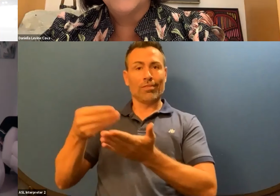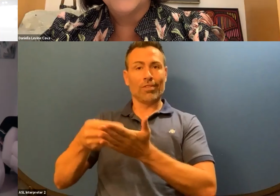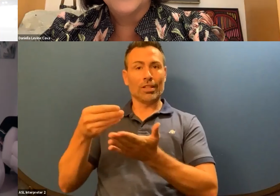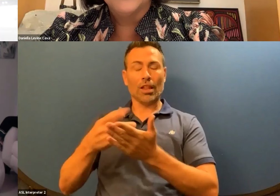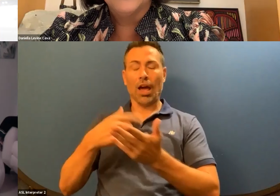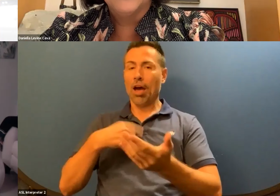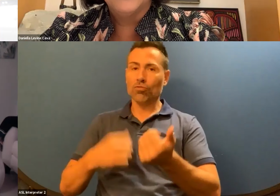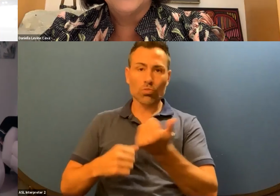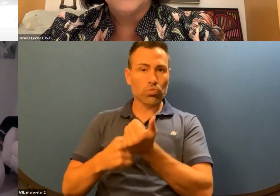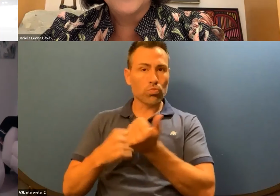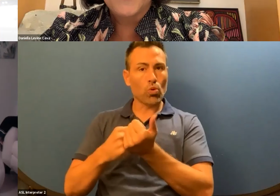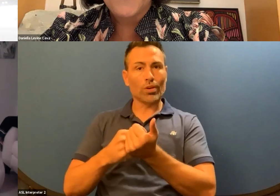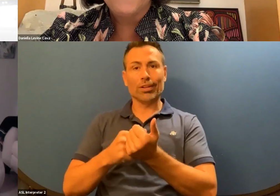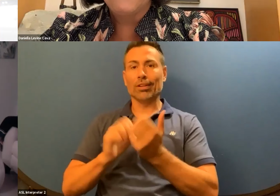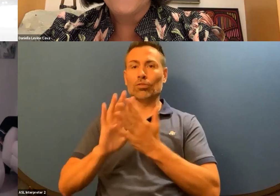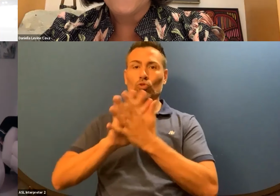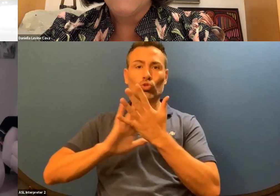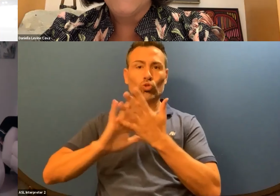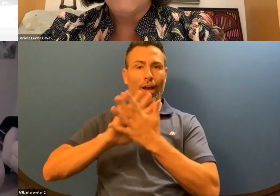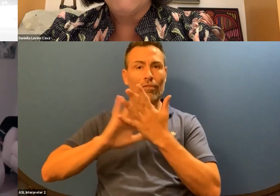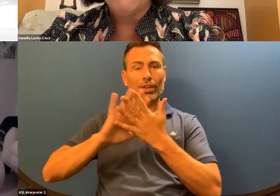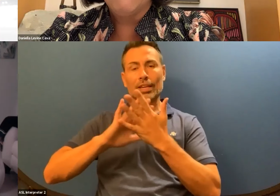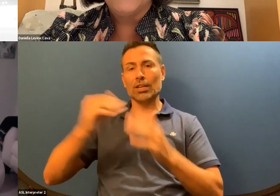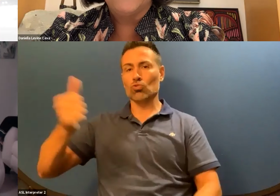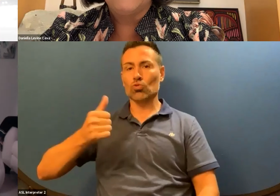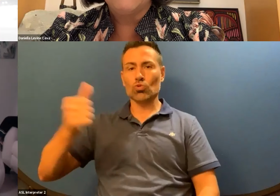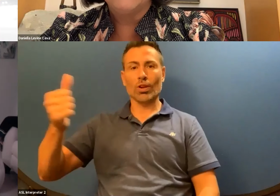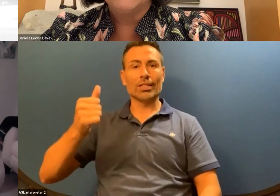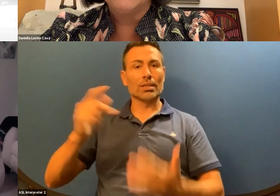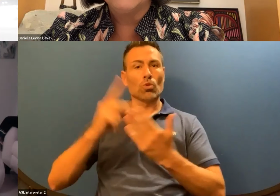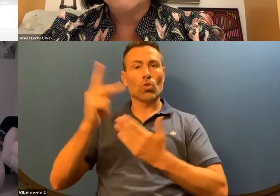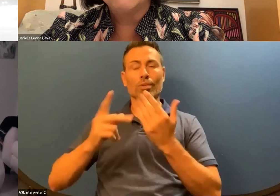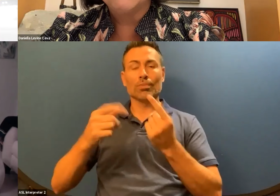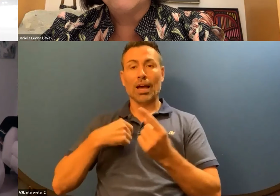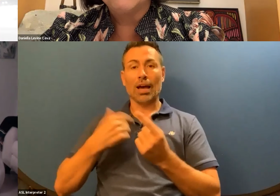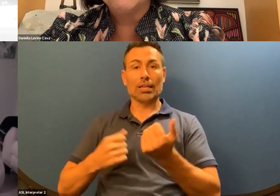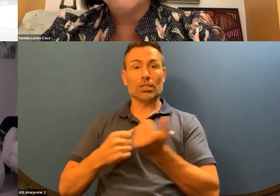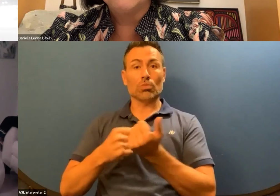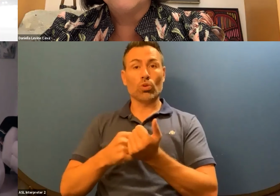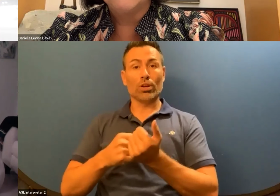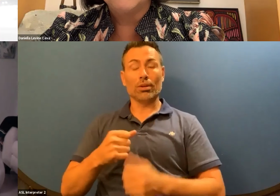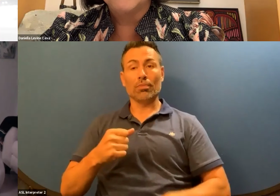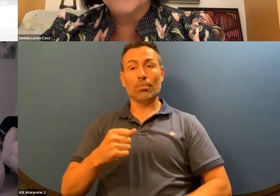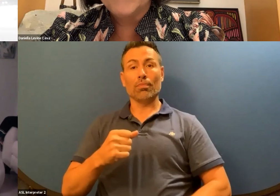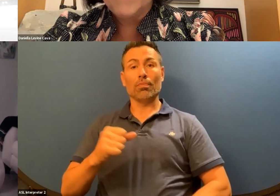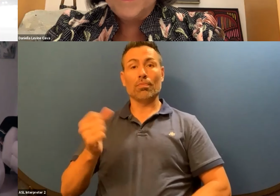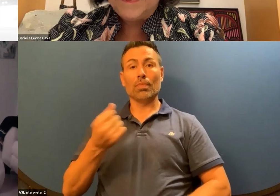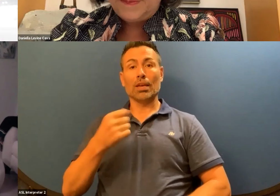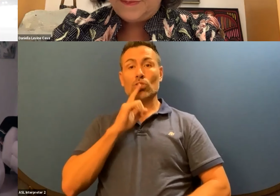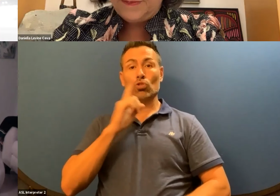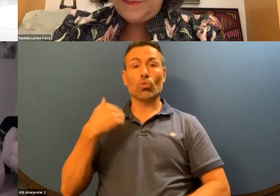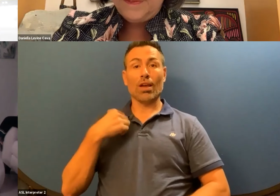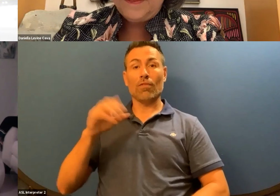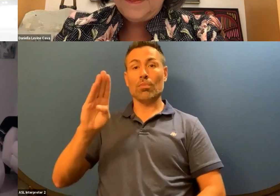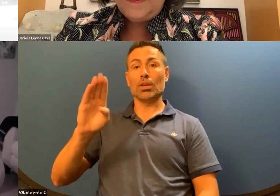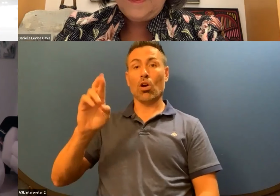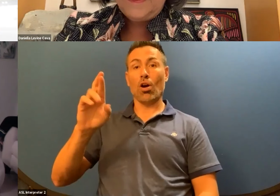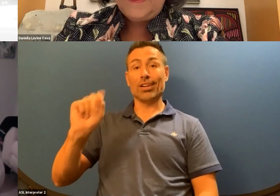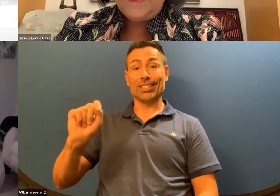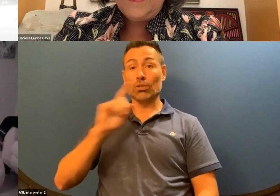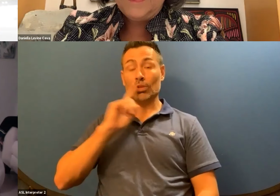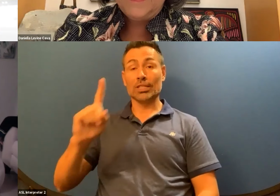traffic and transit initiatives. I supported making sure that we have a BRT, which is the building block for